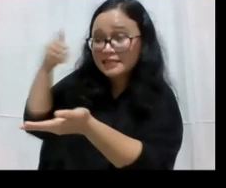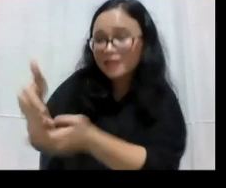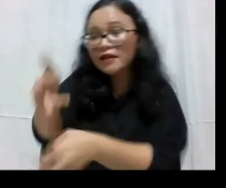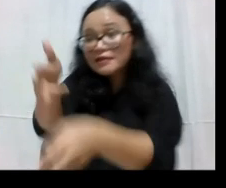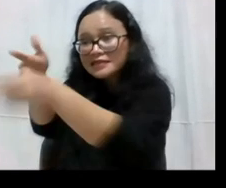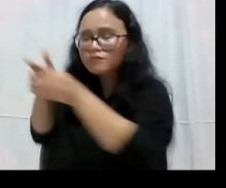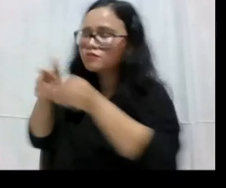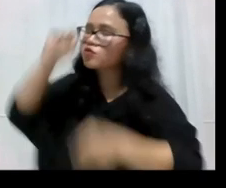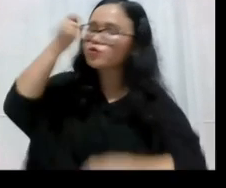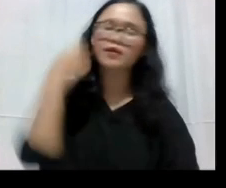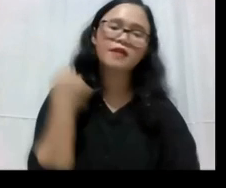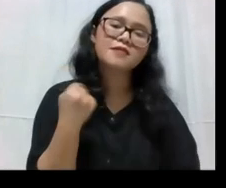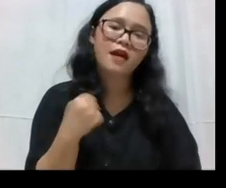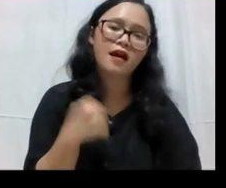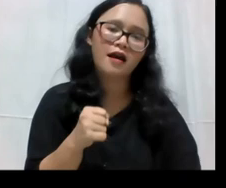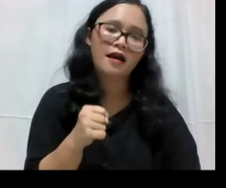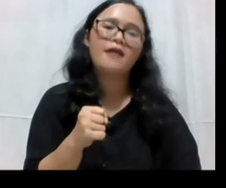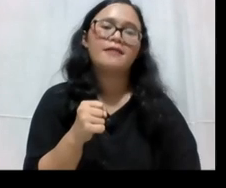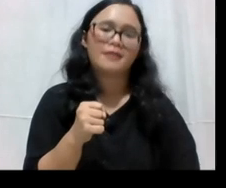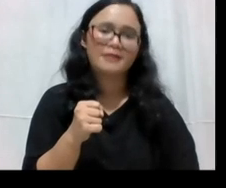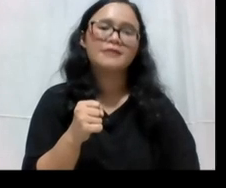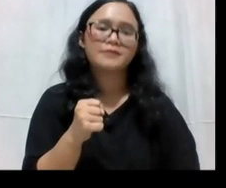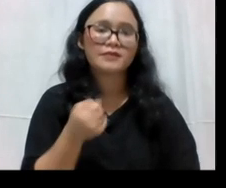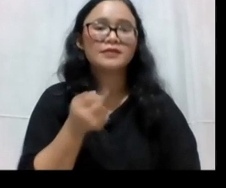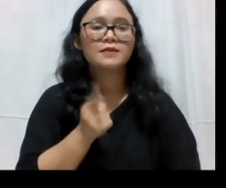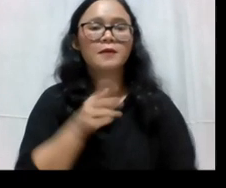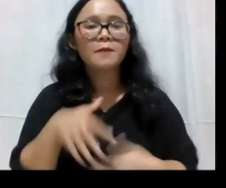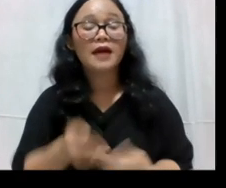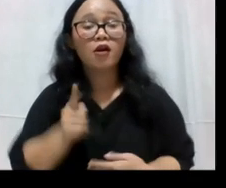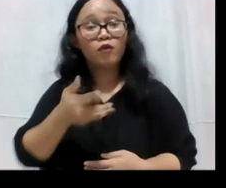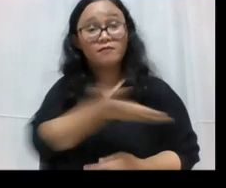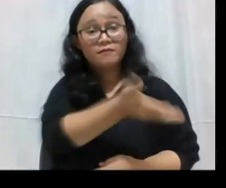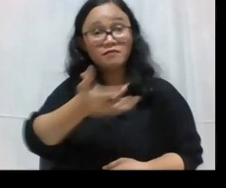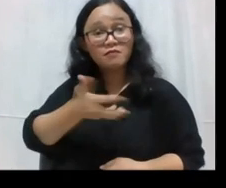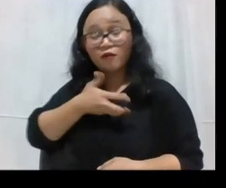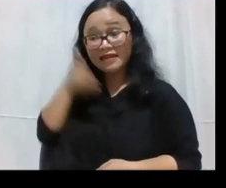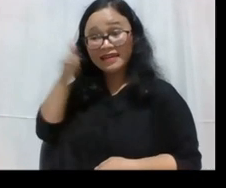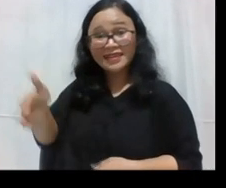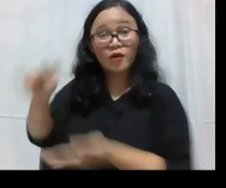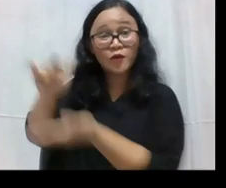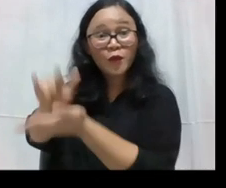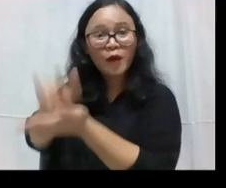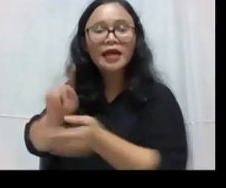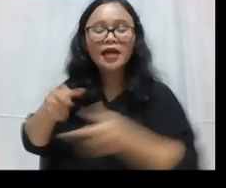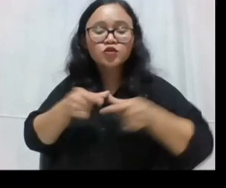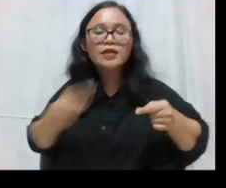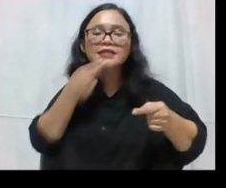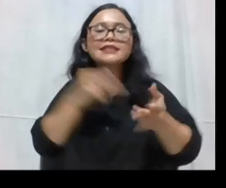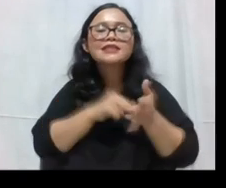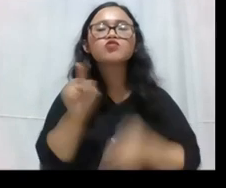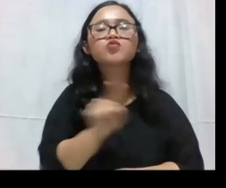freedom of movement. To go anywhere within Wuhan, you need to have permission, explicit permit. And secondly,